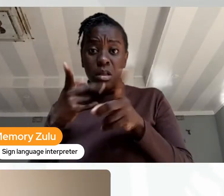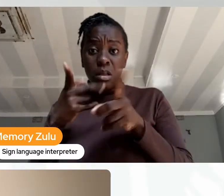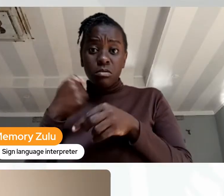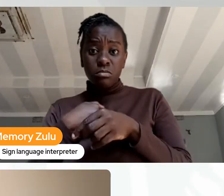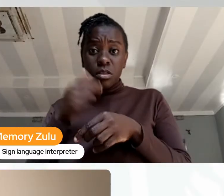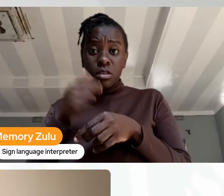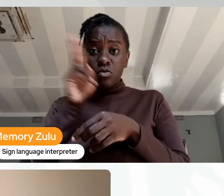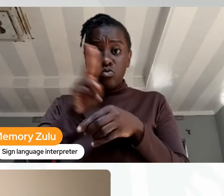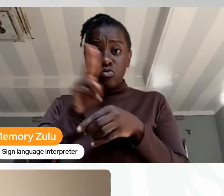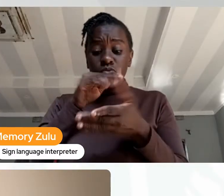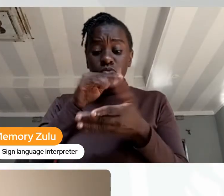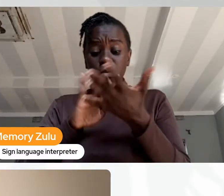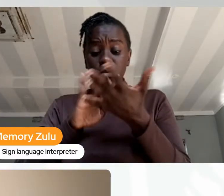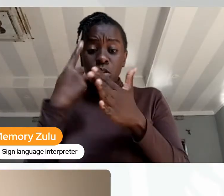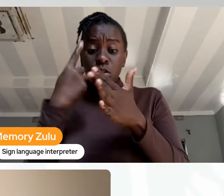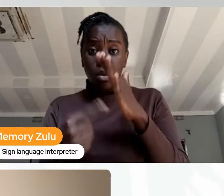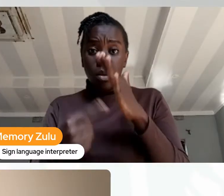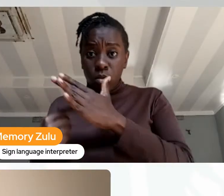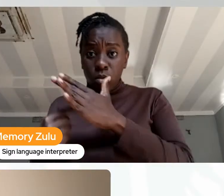When it comes to girls,